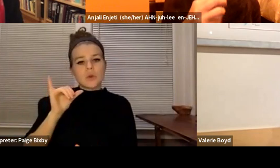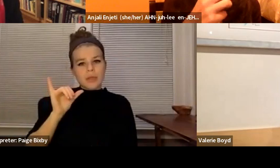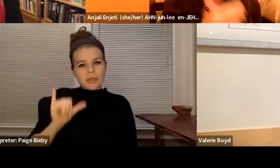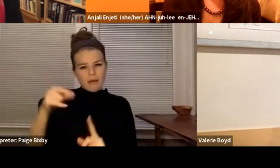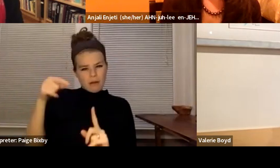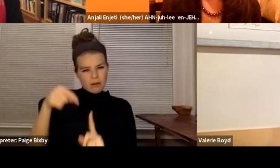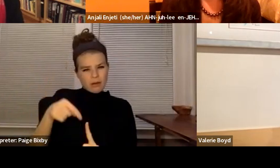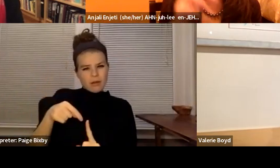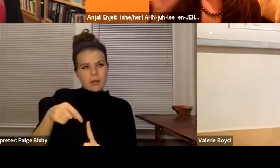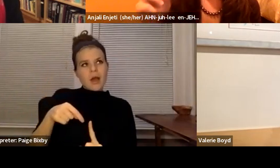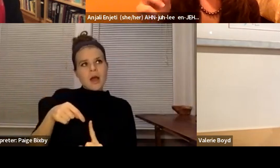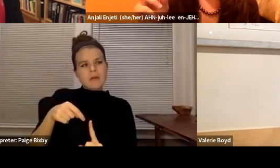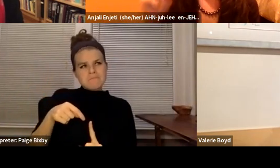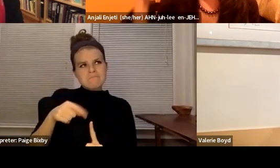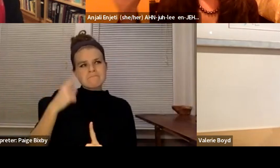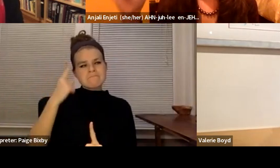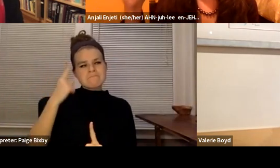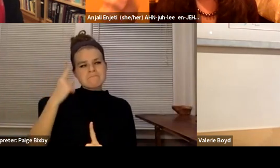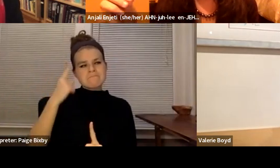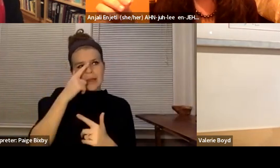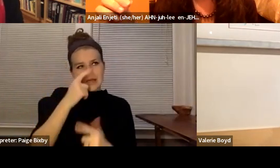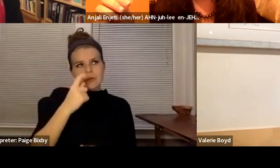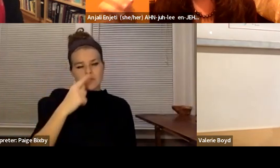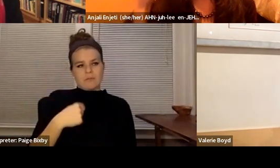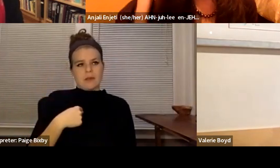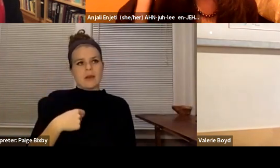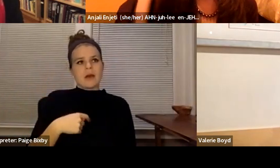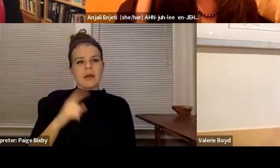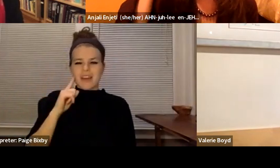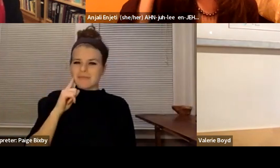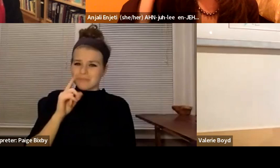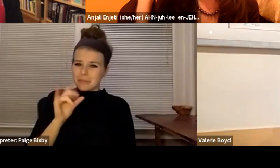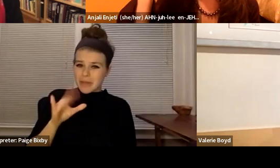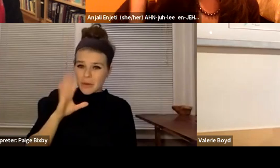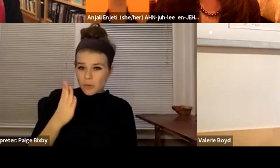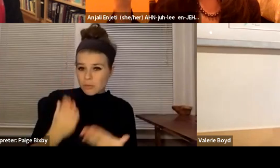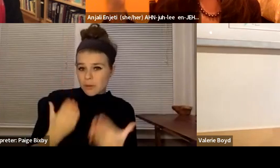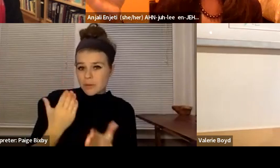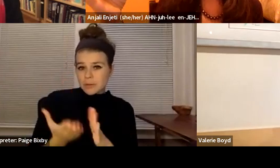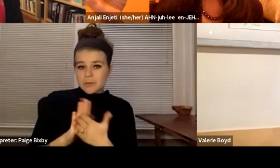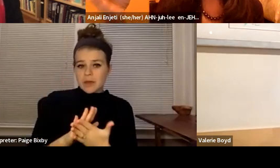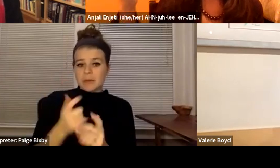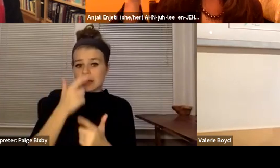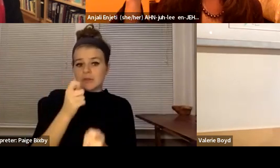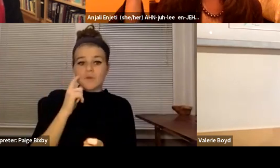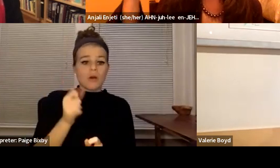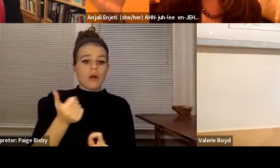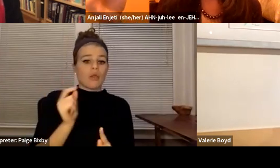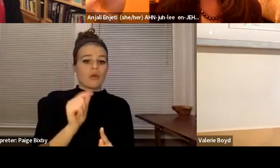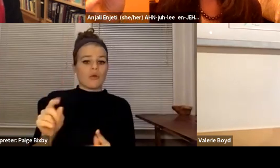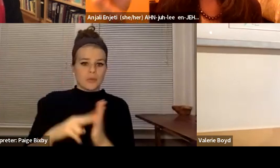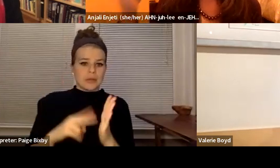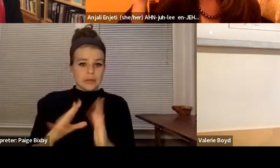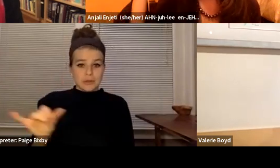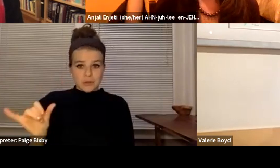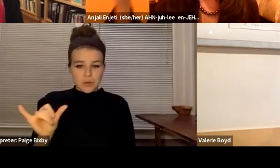both interesting to me, and I thought, this is probably going to be interesting to other readers for a couple